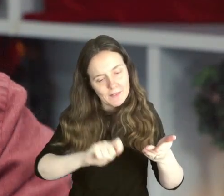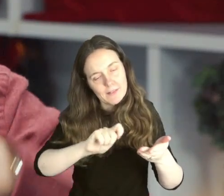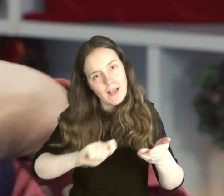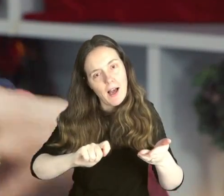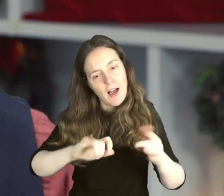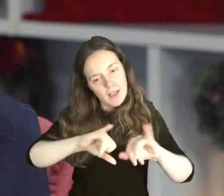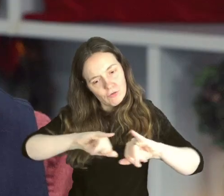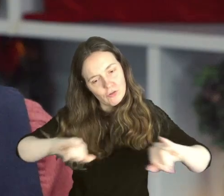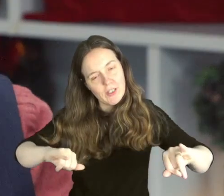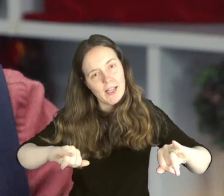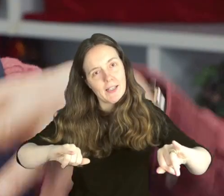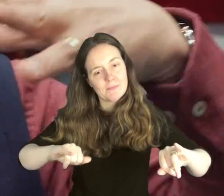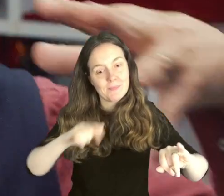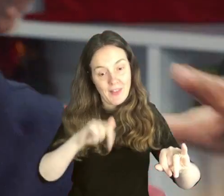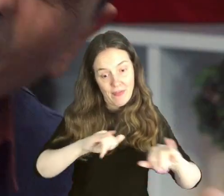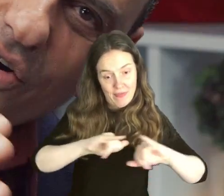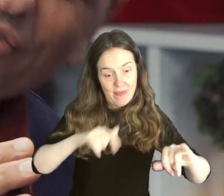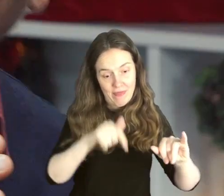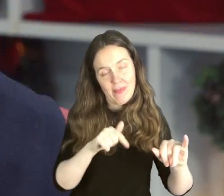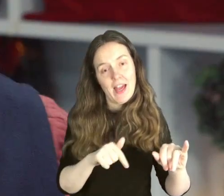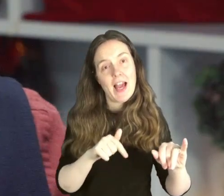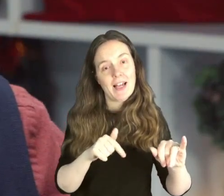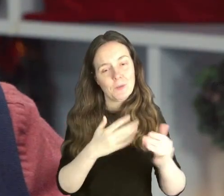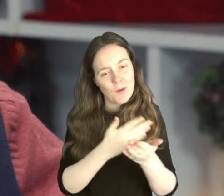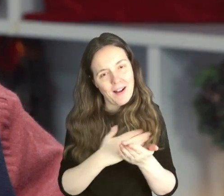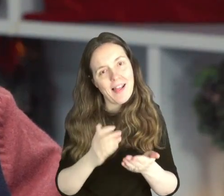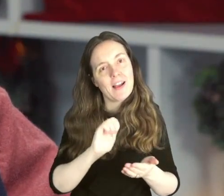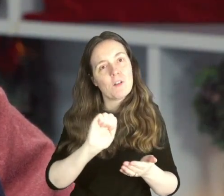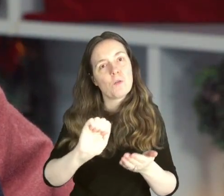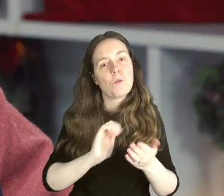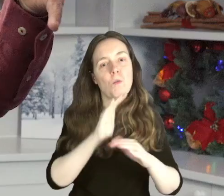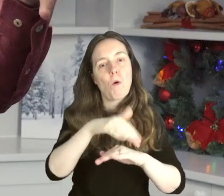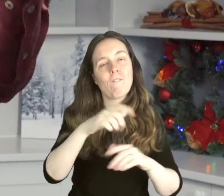clear your overdraft."